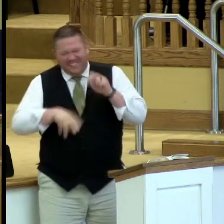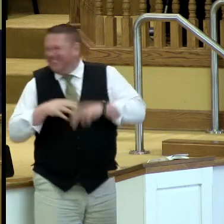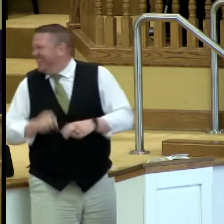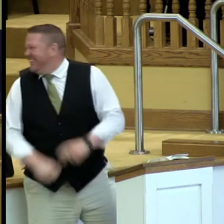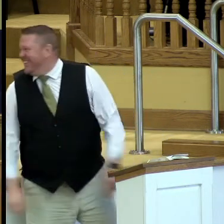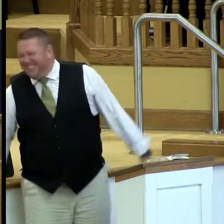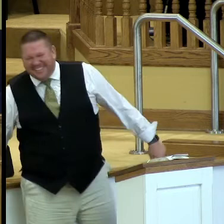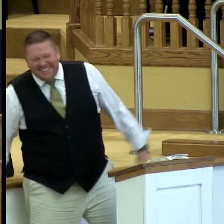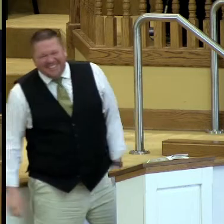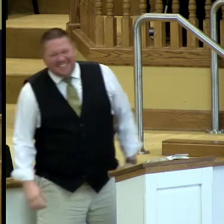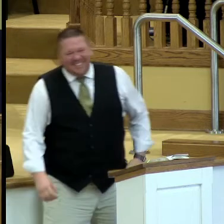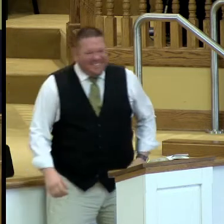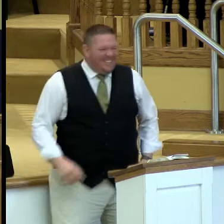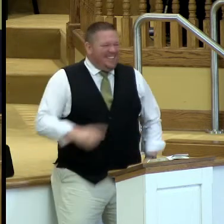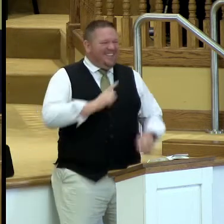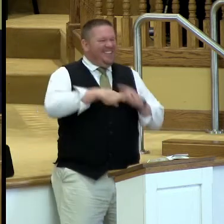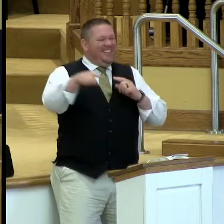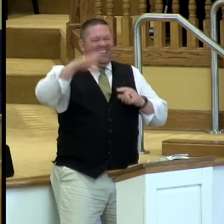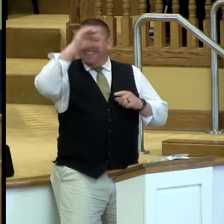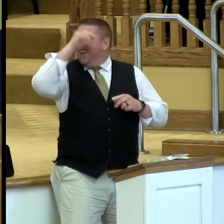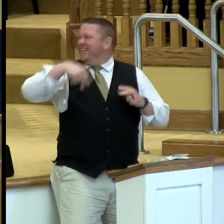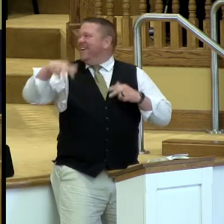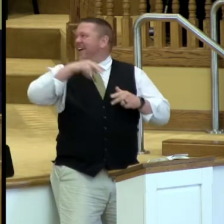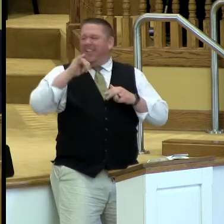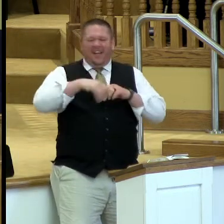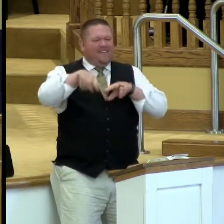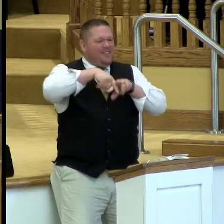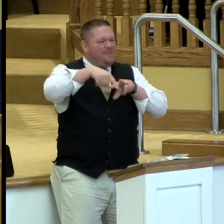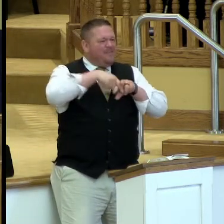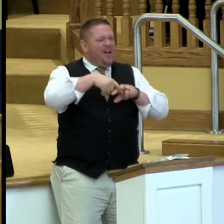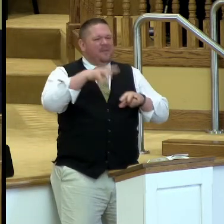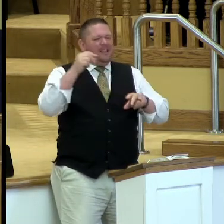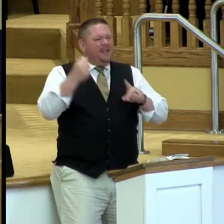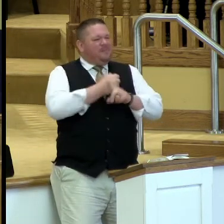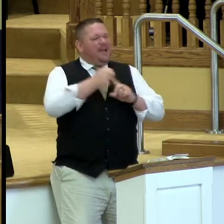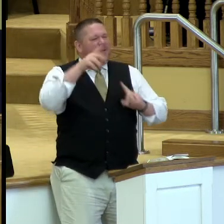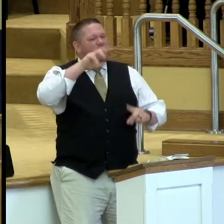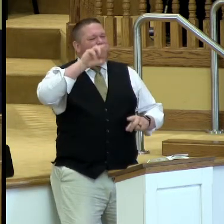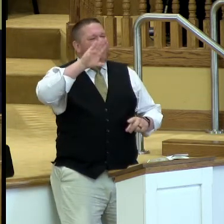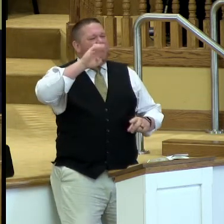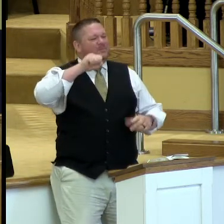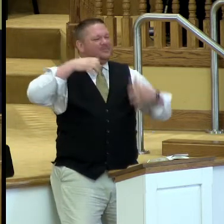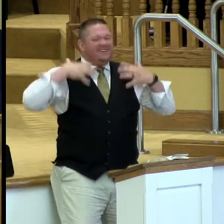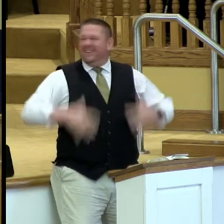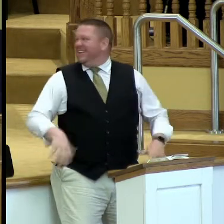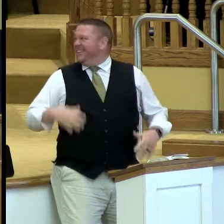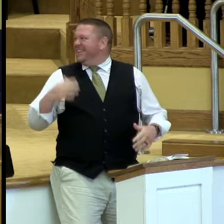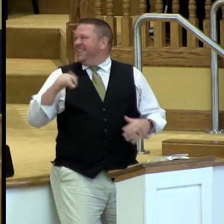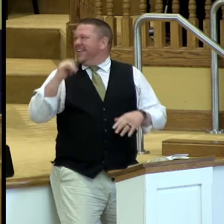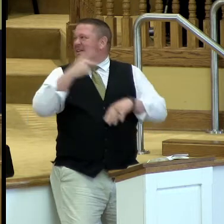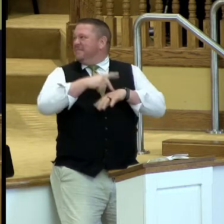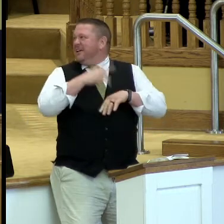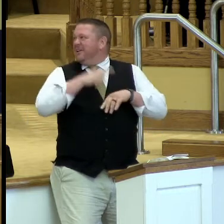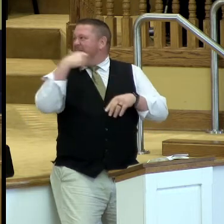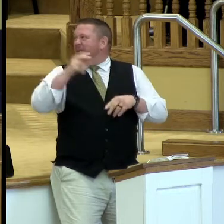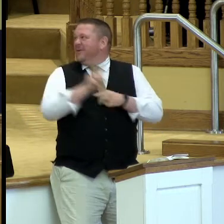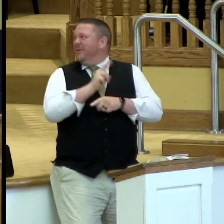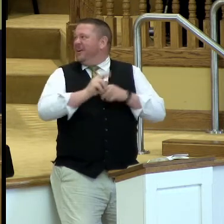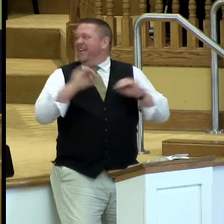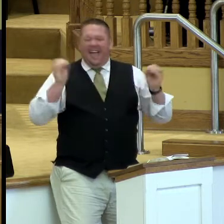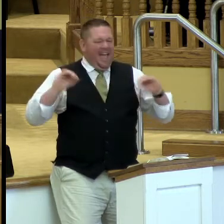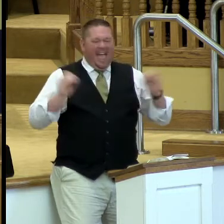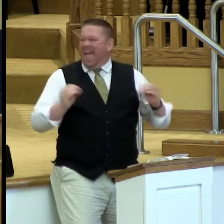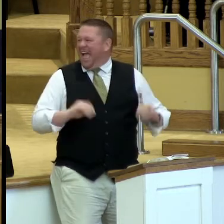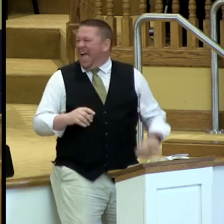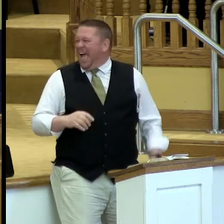Amen. But these guys walked around in like flip-flops and beat-up robes. Other than Peter, who occasionally wore